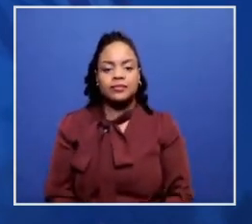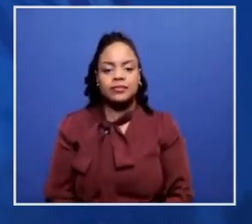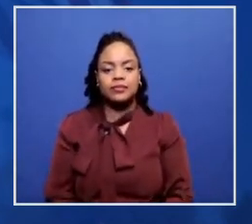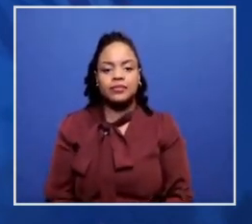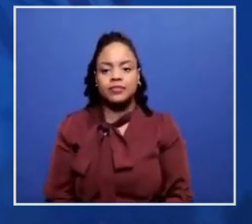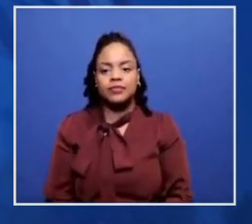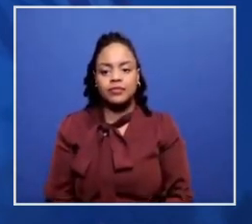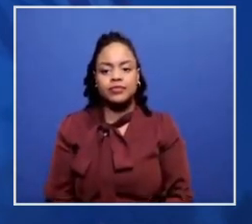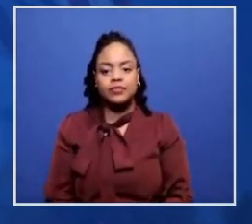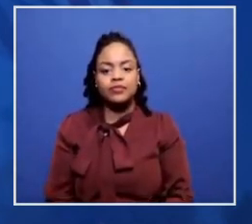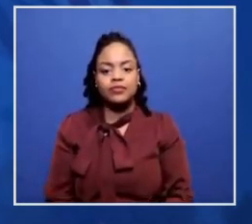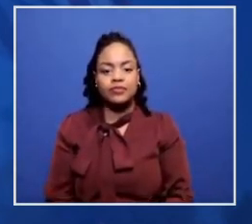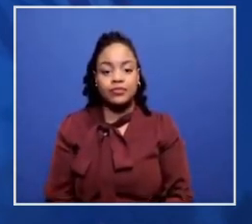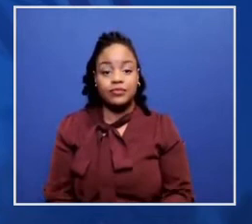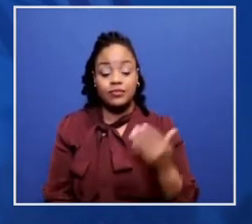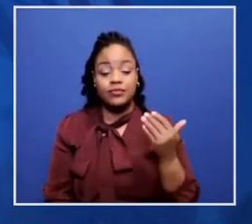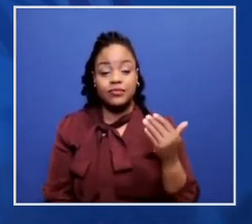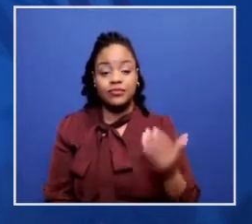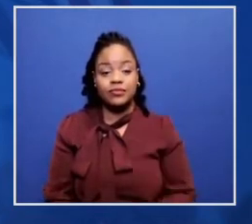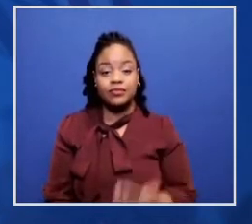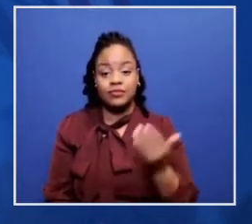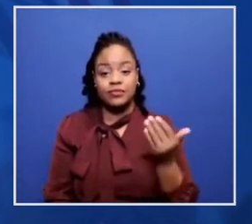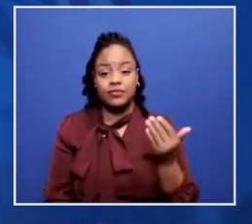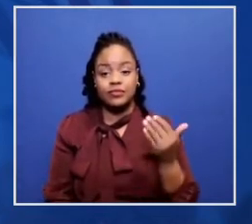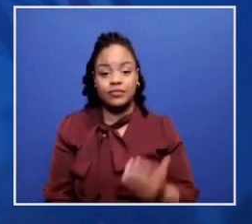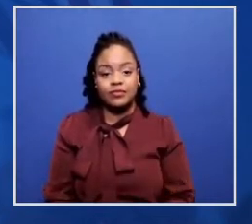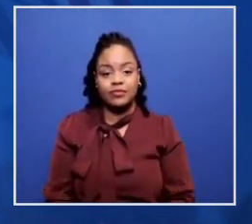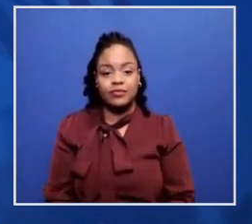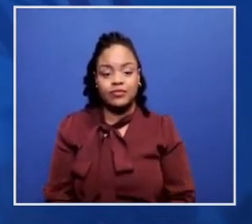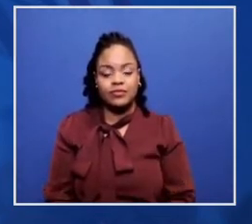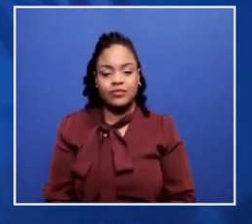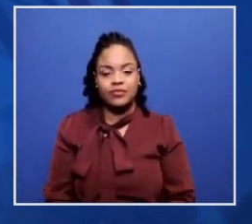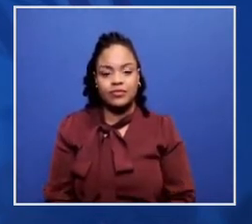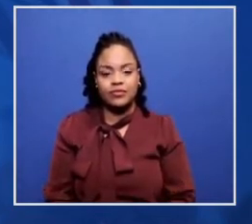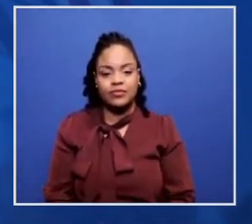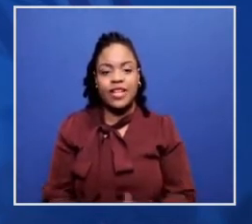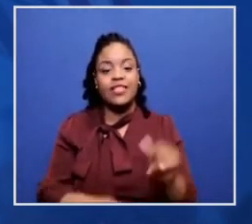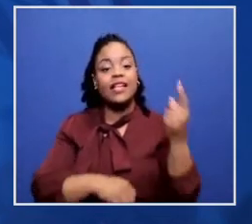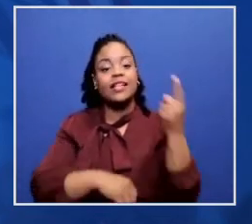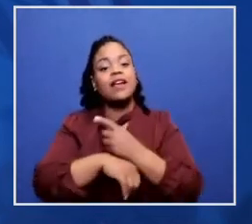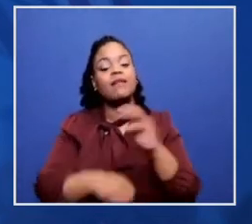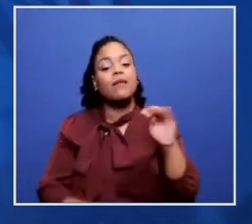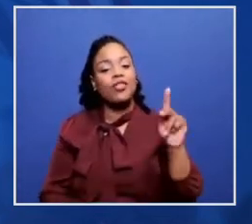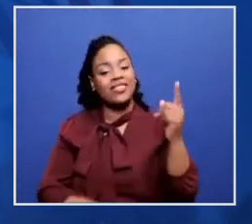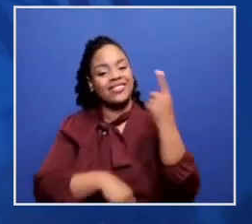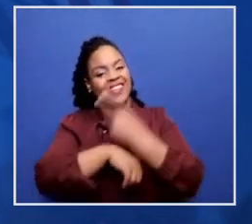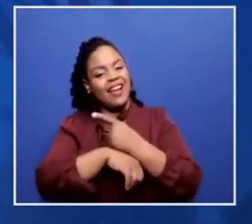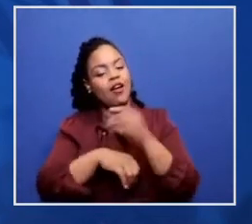they know that Martin Luther King Day is a day on, not a day off.